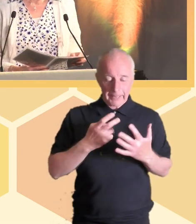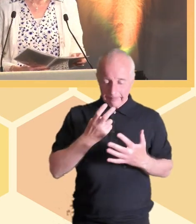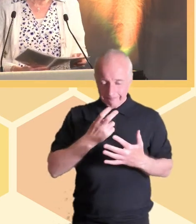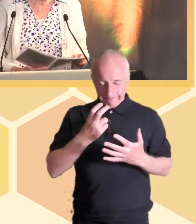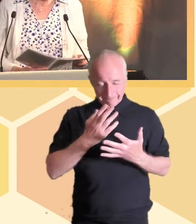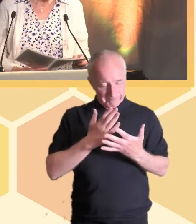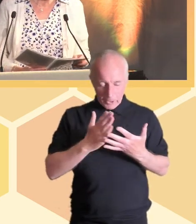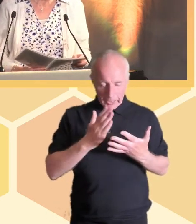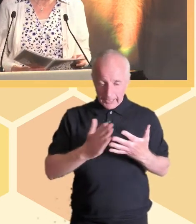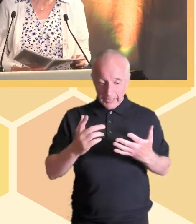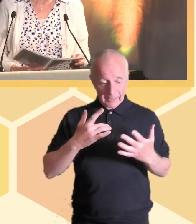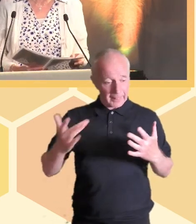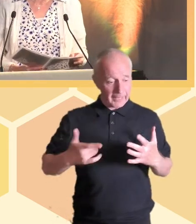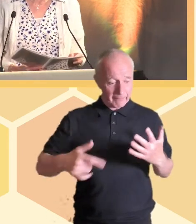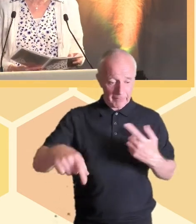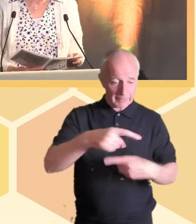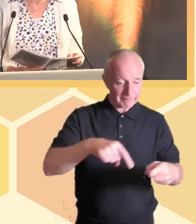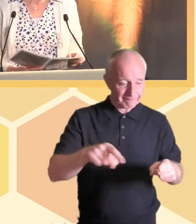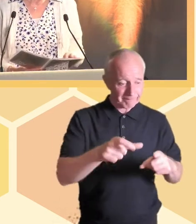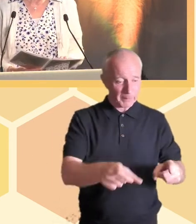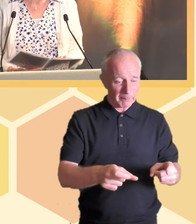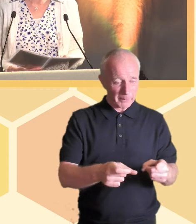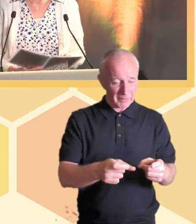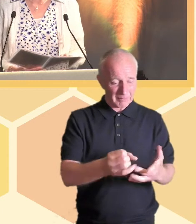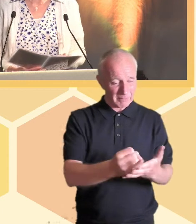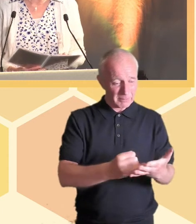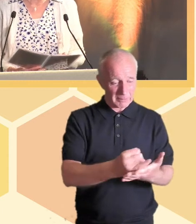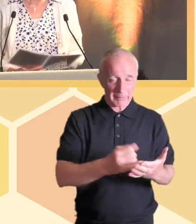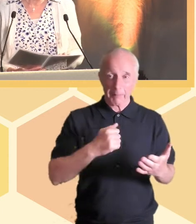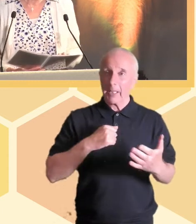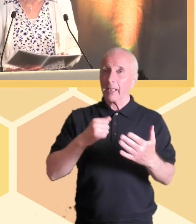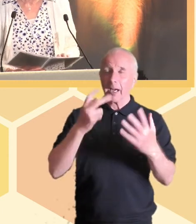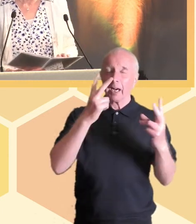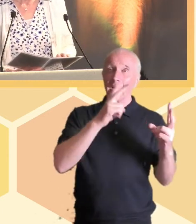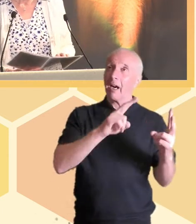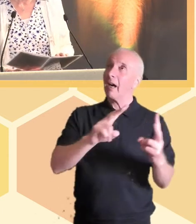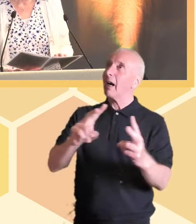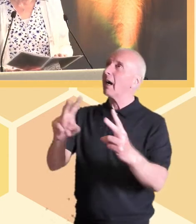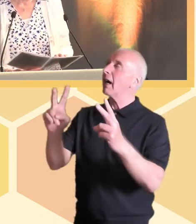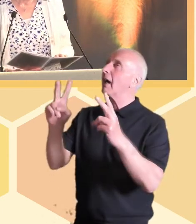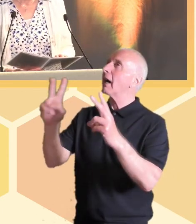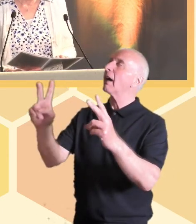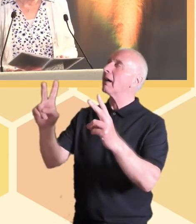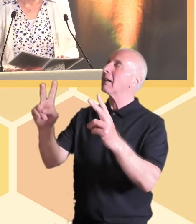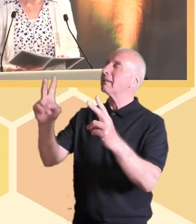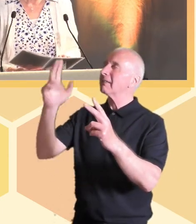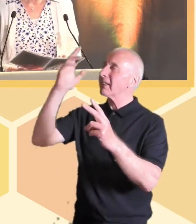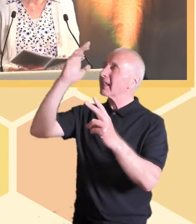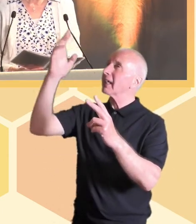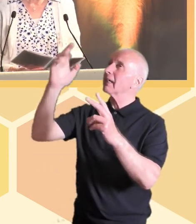I live among a people of unclean lips. And my eyes have seen the King, the Lord Almighty.'